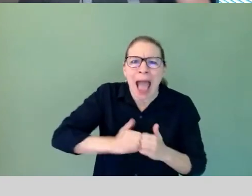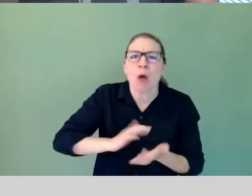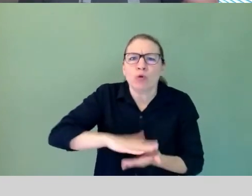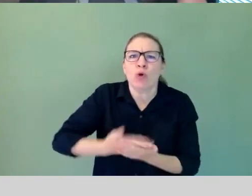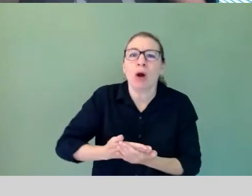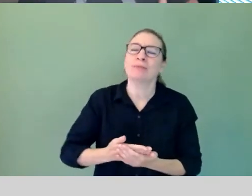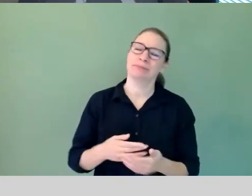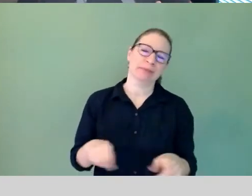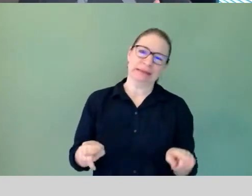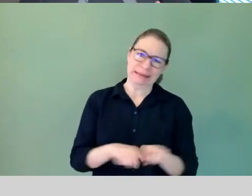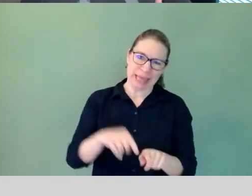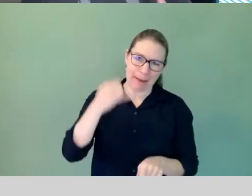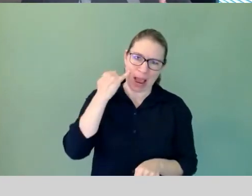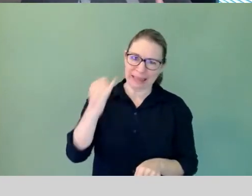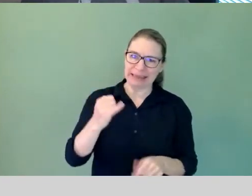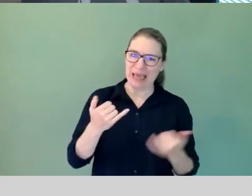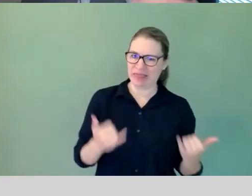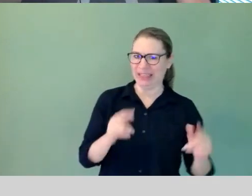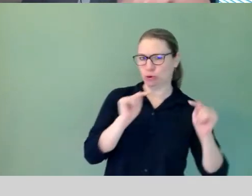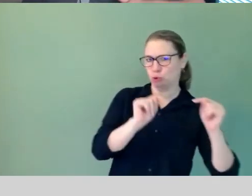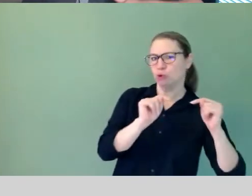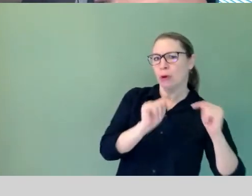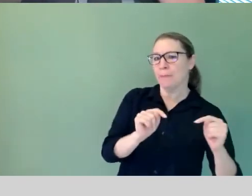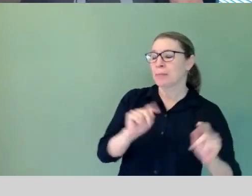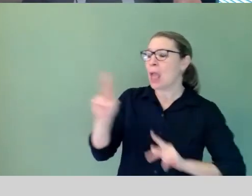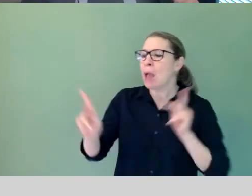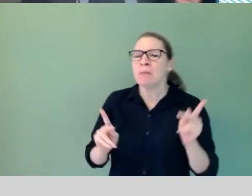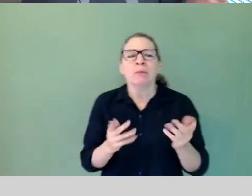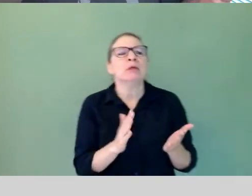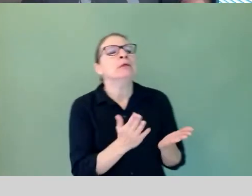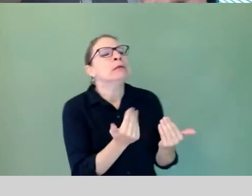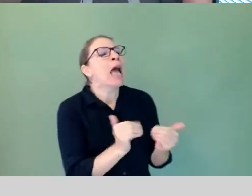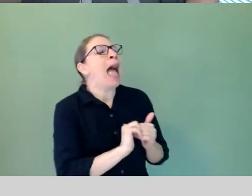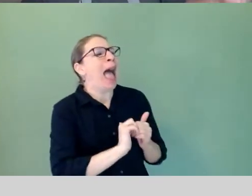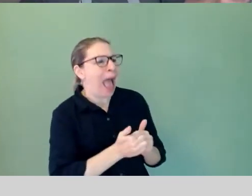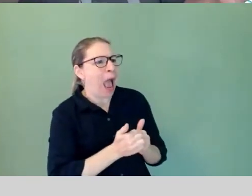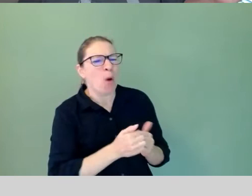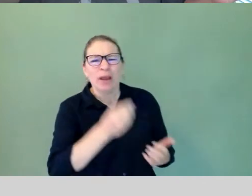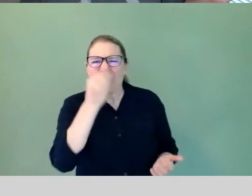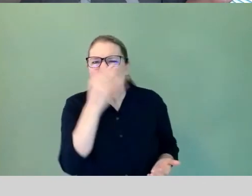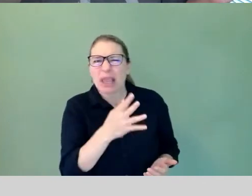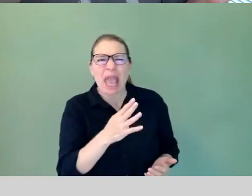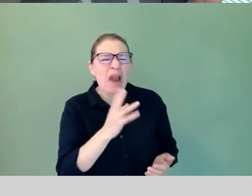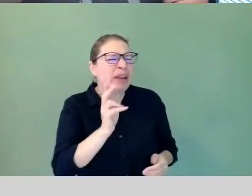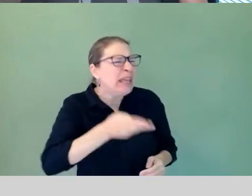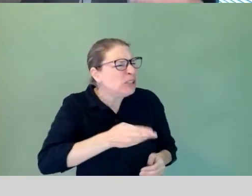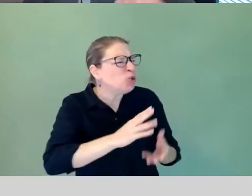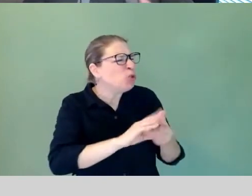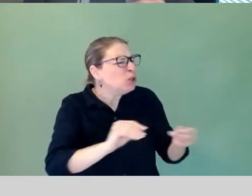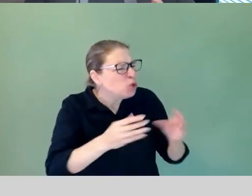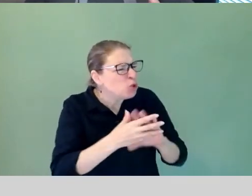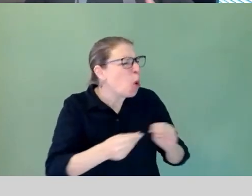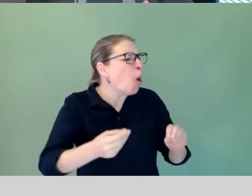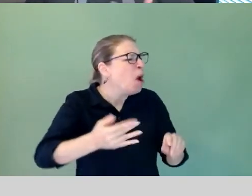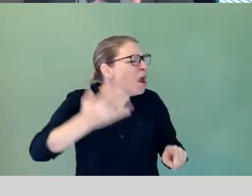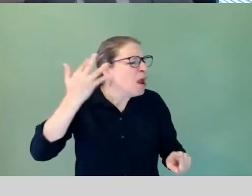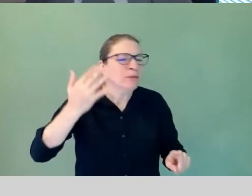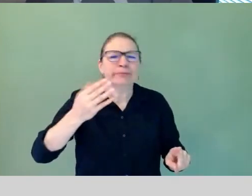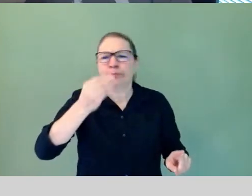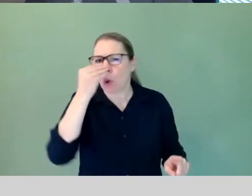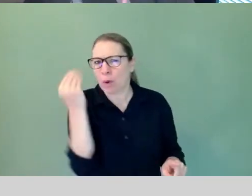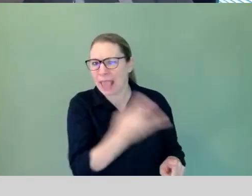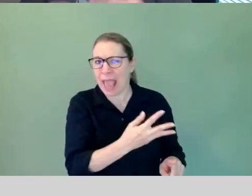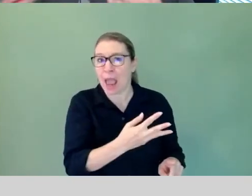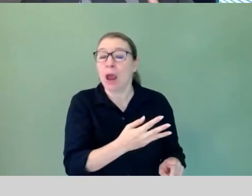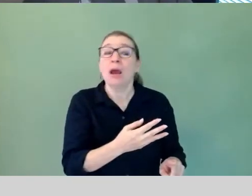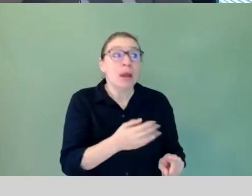that. People just want to get stuff done. They don't really necessarily care about the backstory of it. That's a good point for a blog